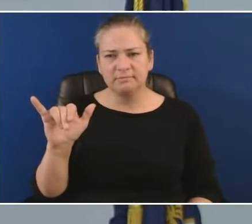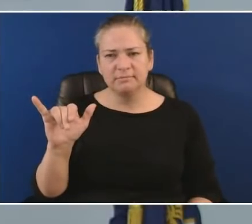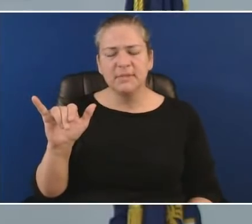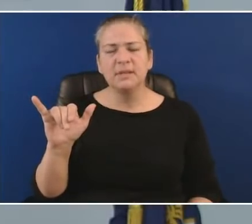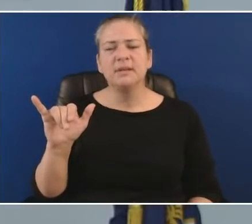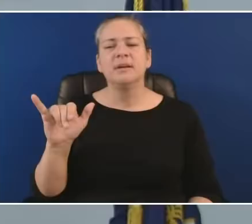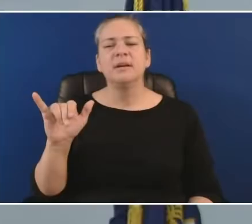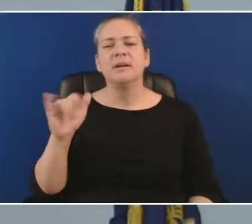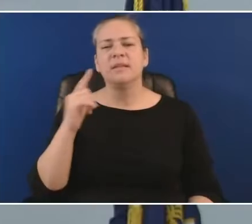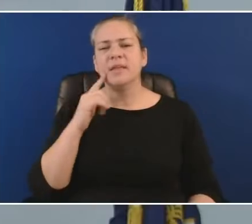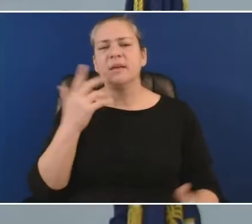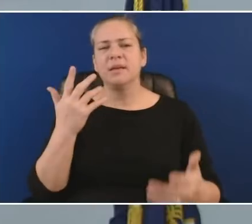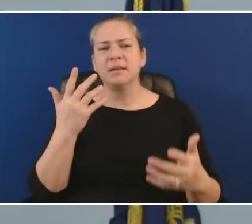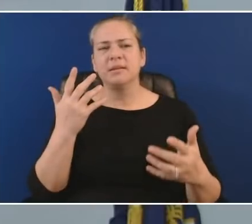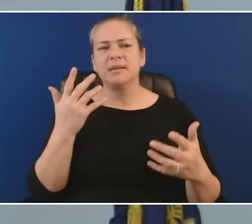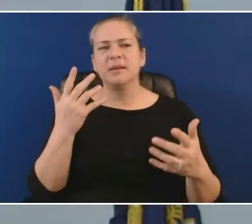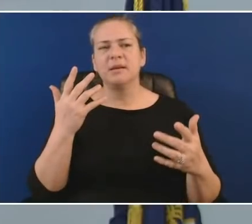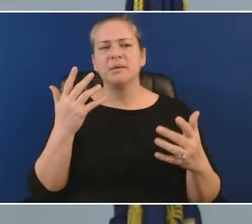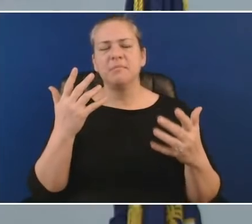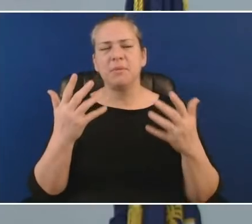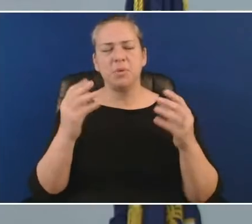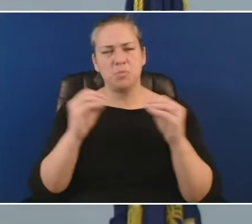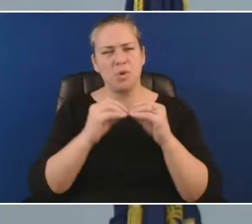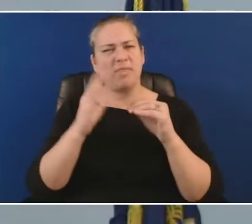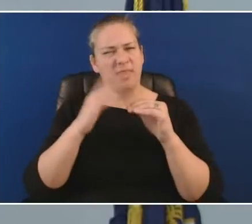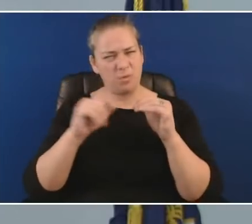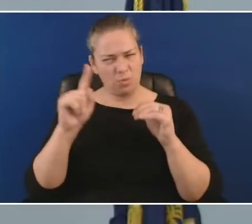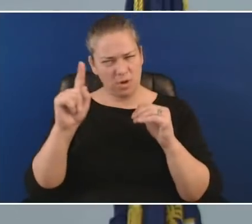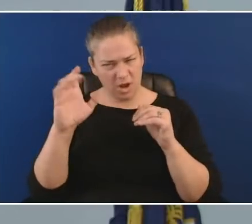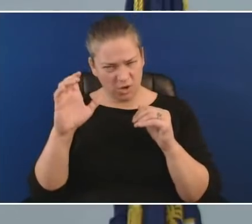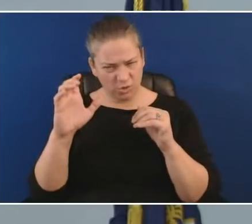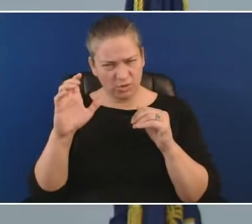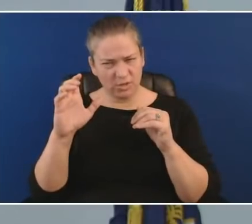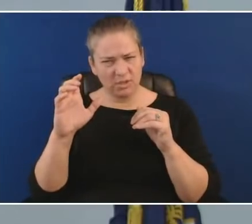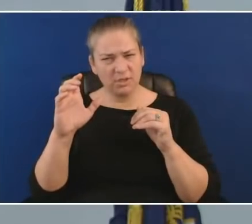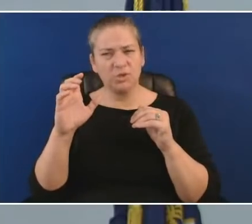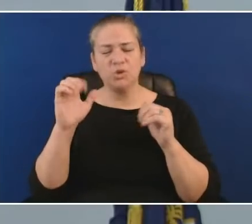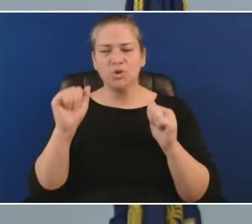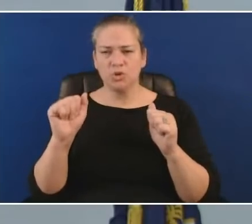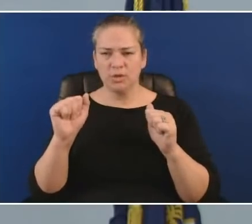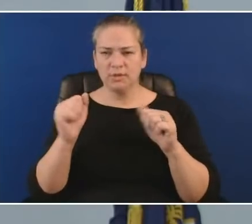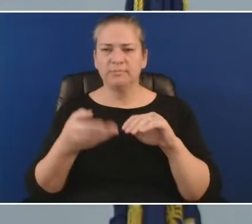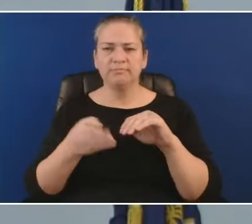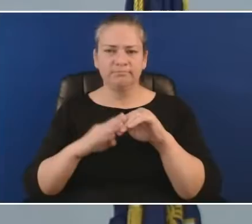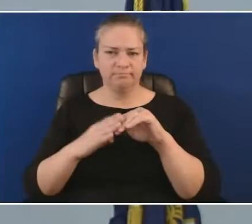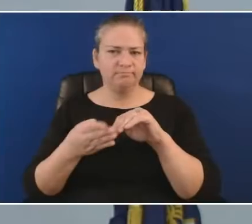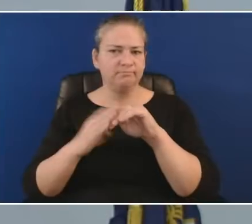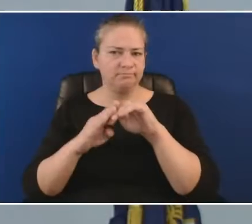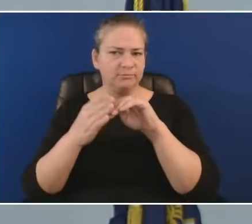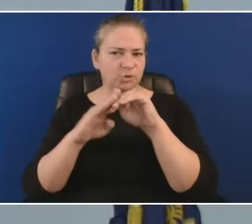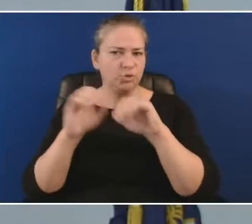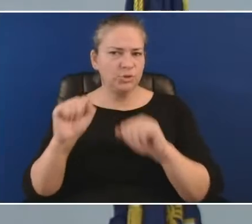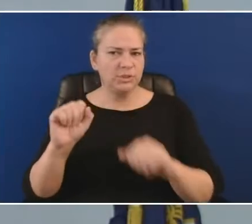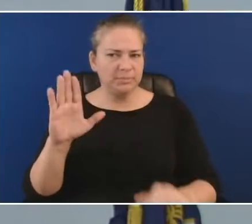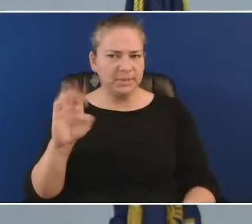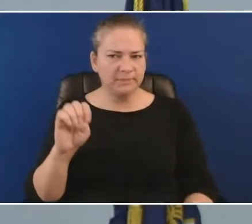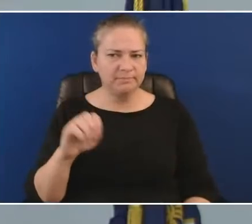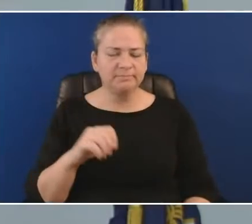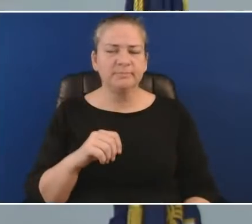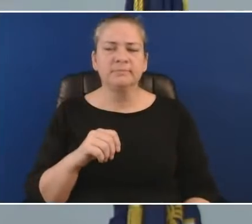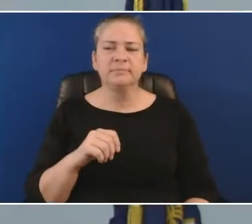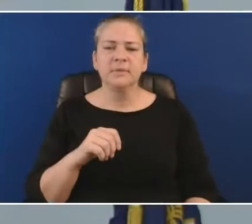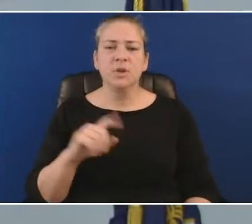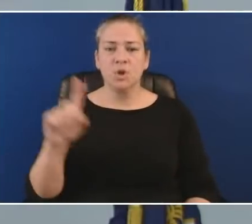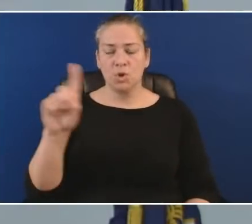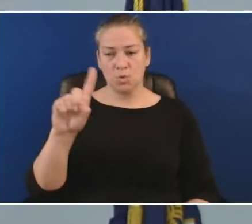and I think it could rise significantly in those numbers. About 1 o'clock this morning, I